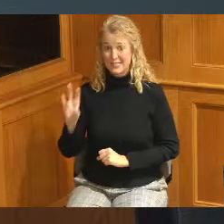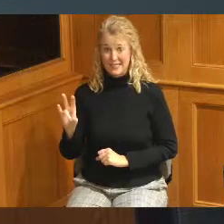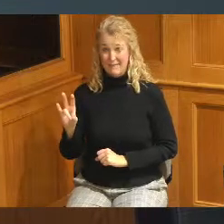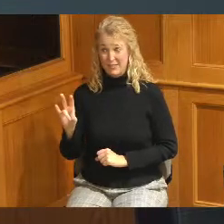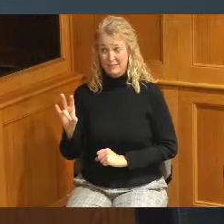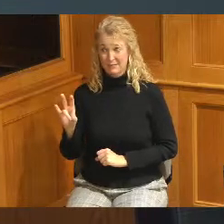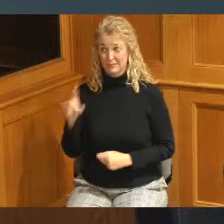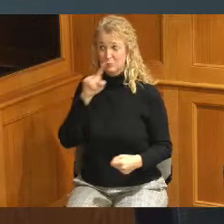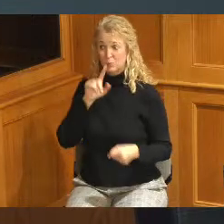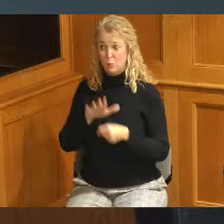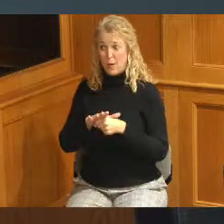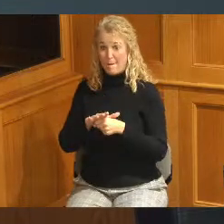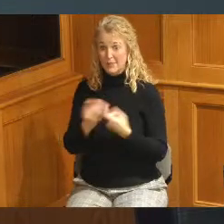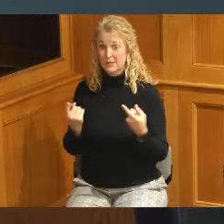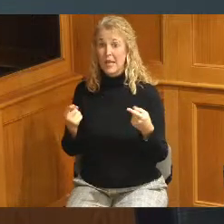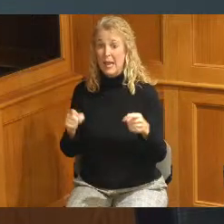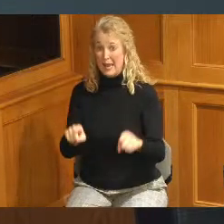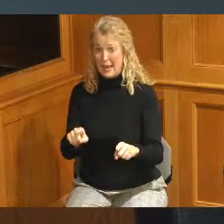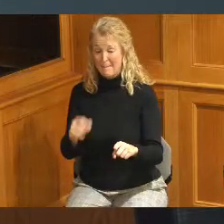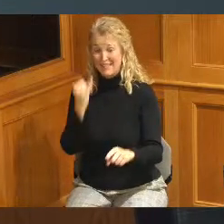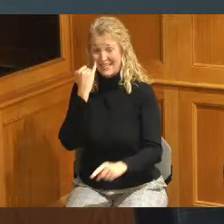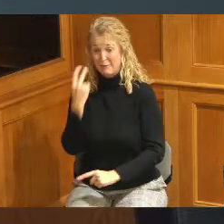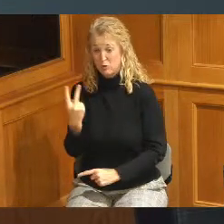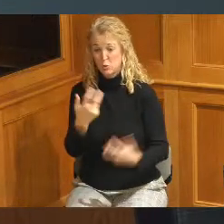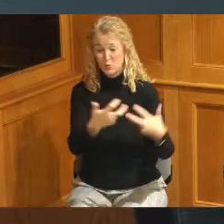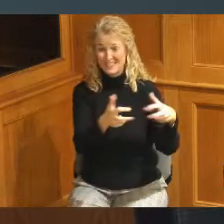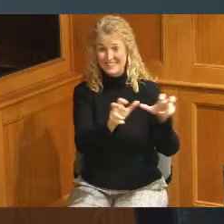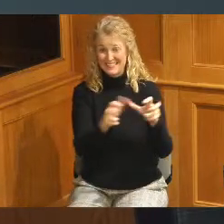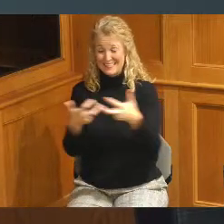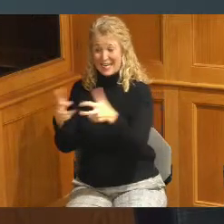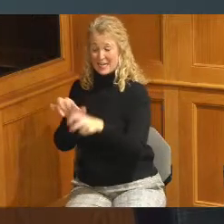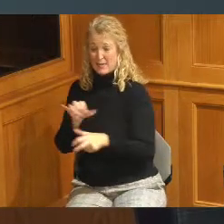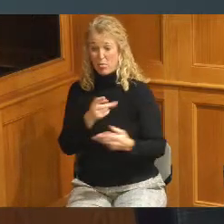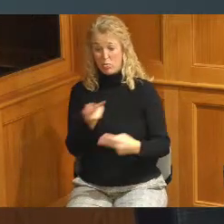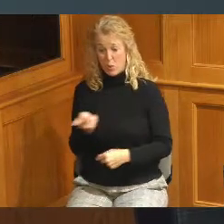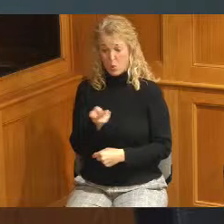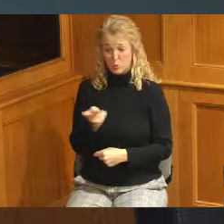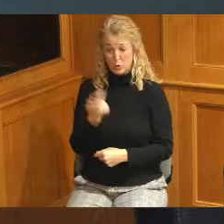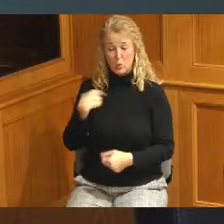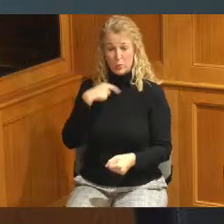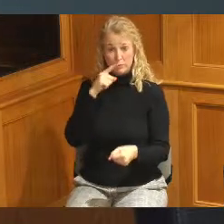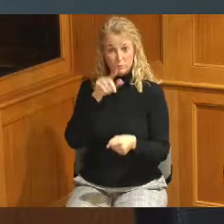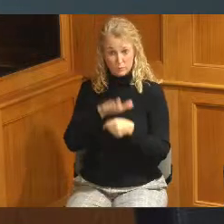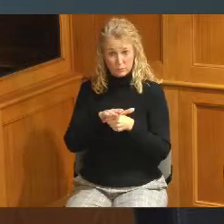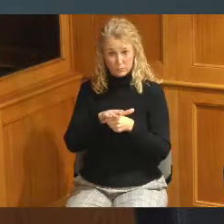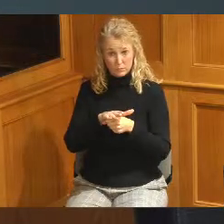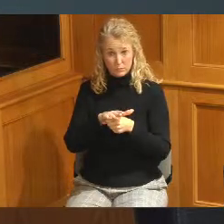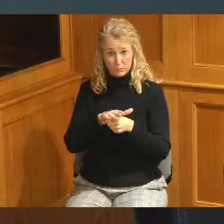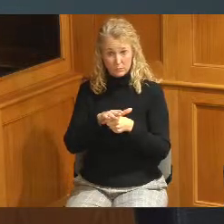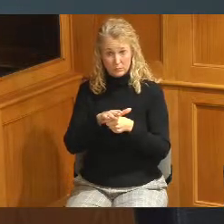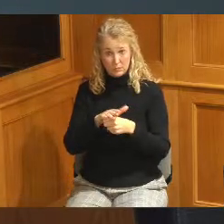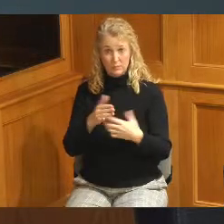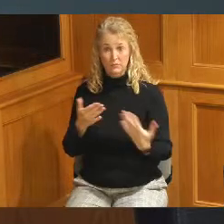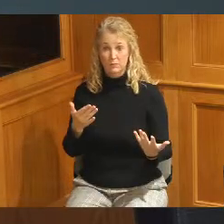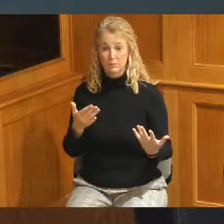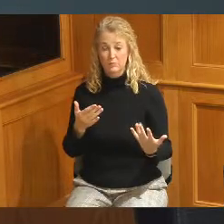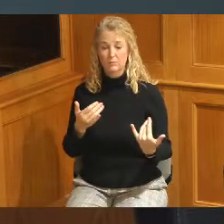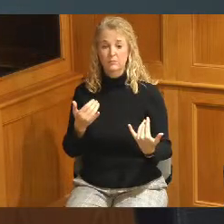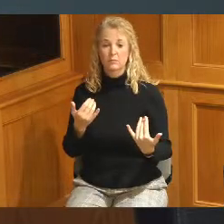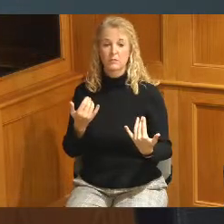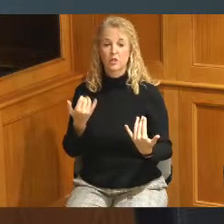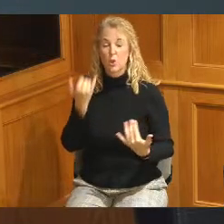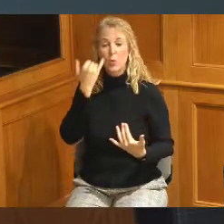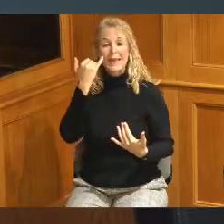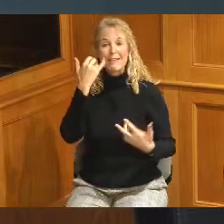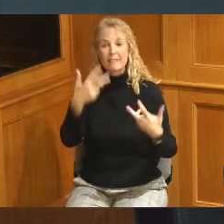that was made regarding the two stadiums. When we get to the stadiums, we can't say we don't have